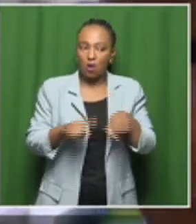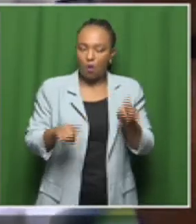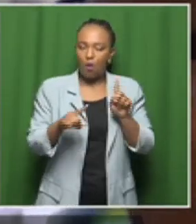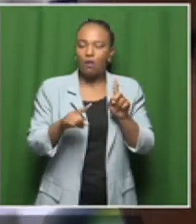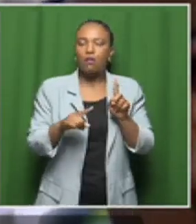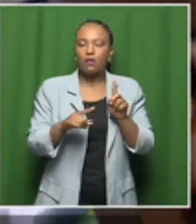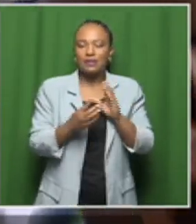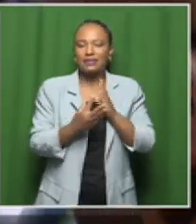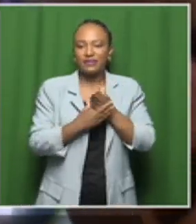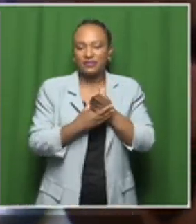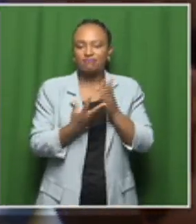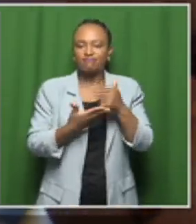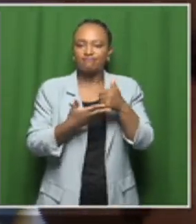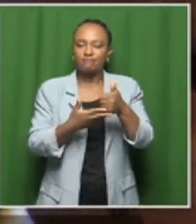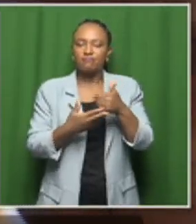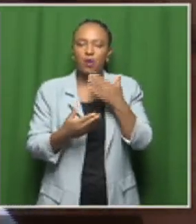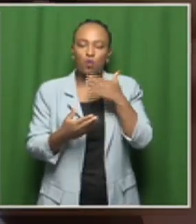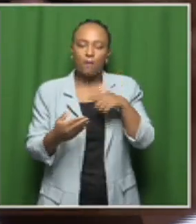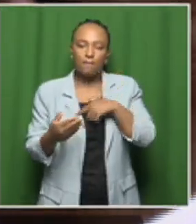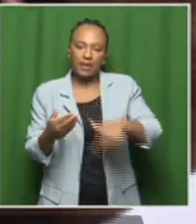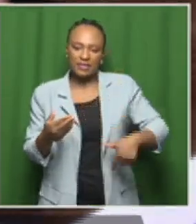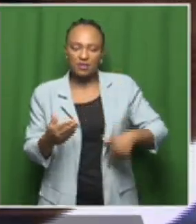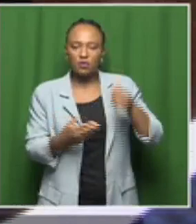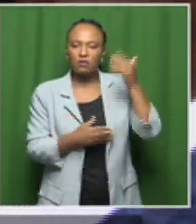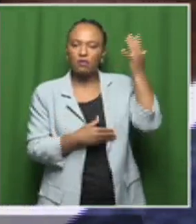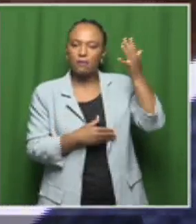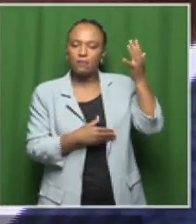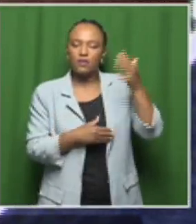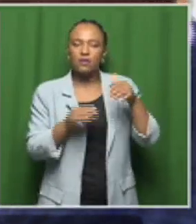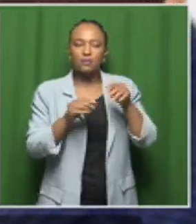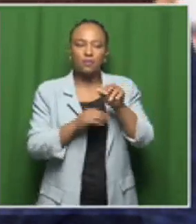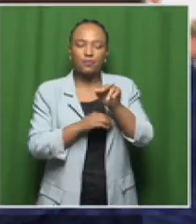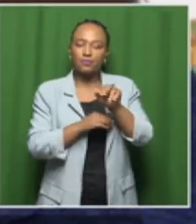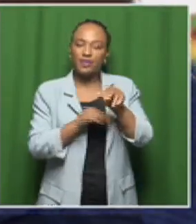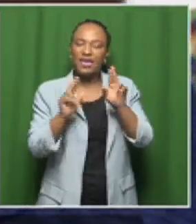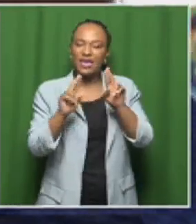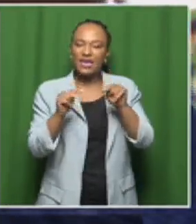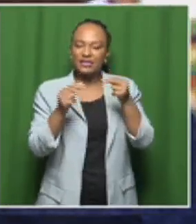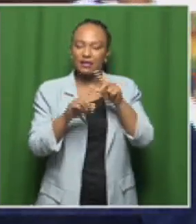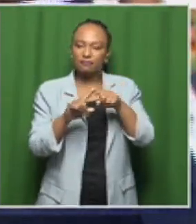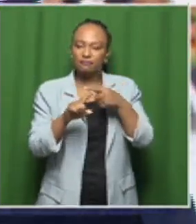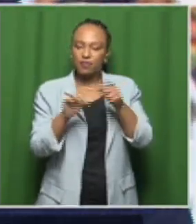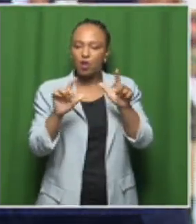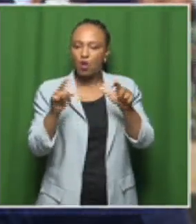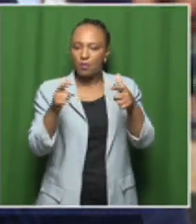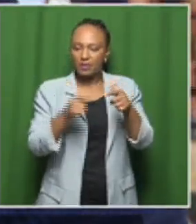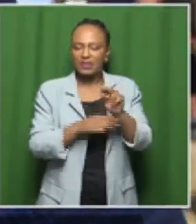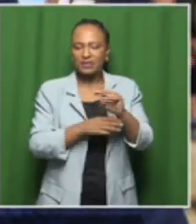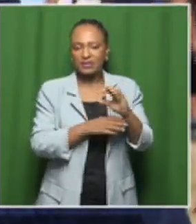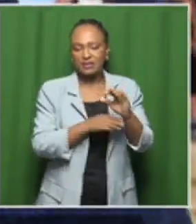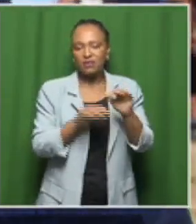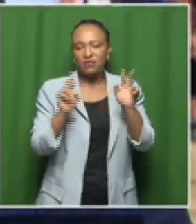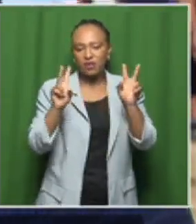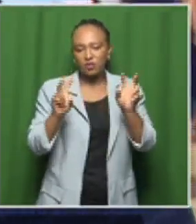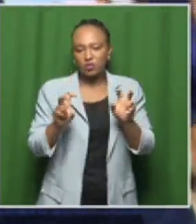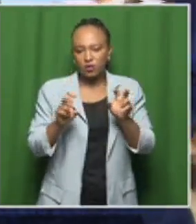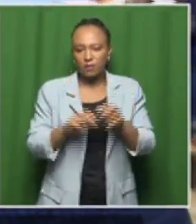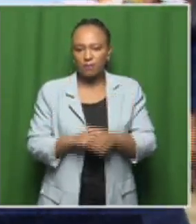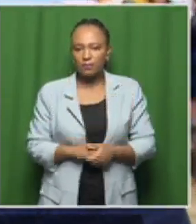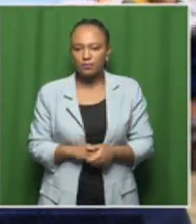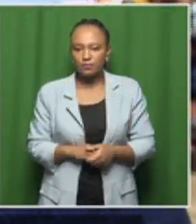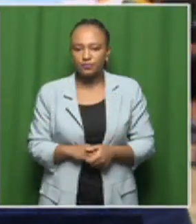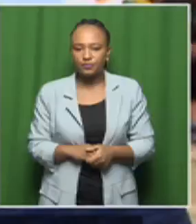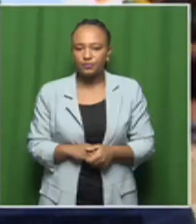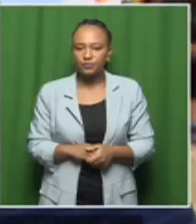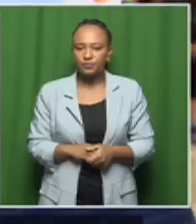and also send a message of the National Executive Committee on such issues. Looking at the strength of your structures, how strong are